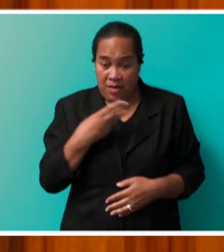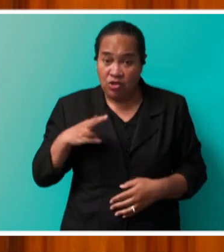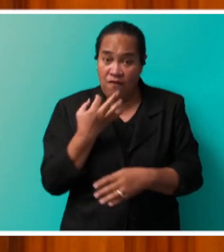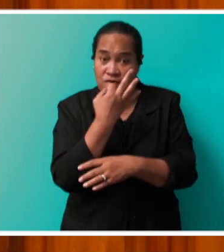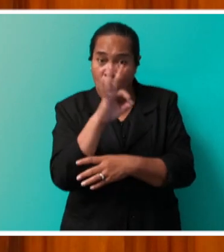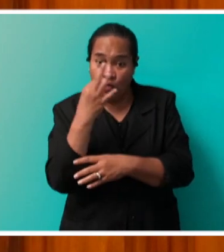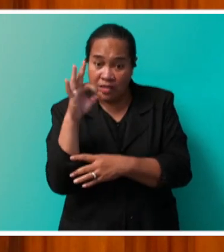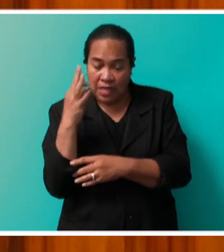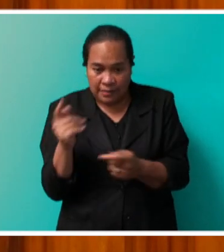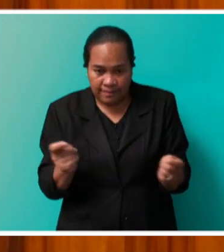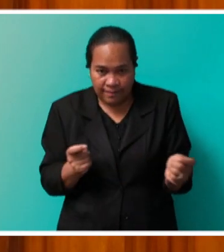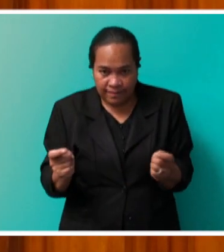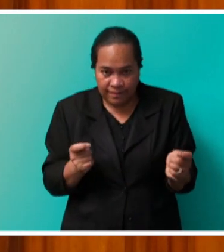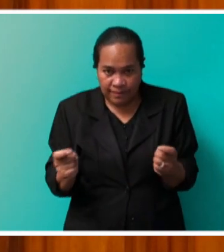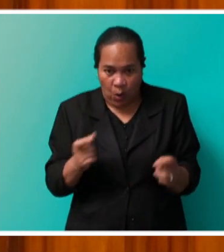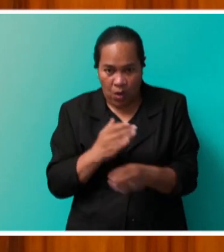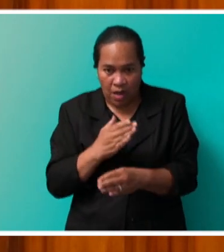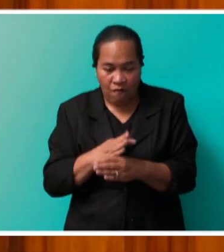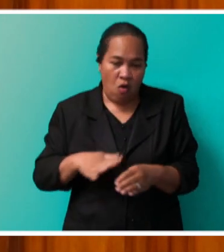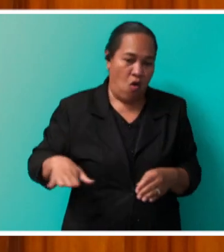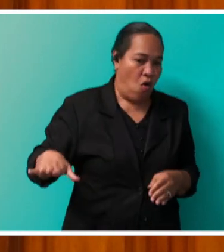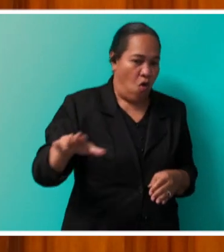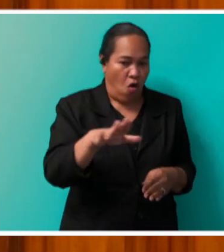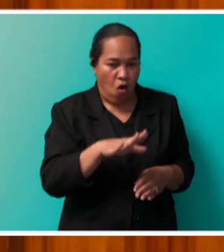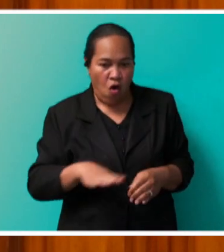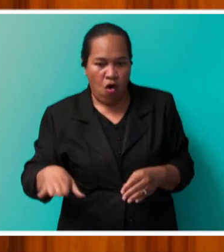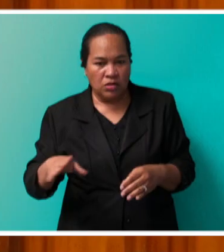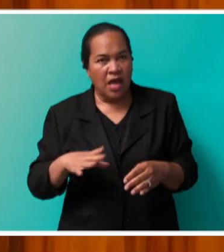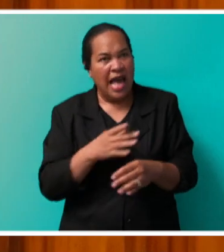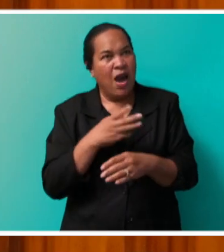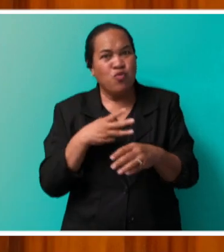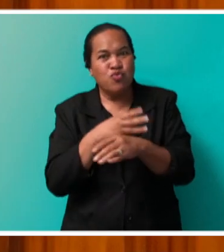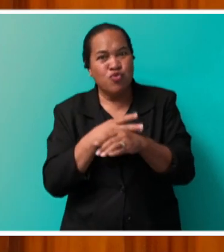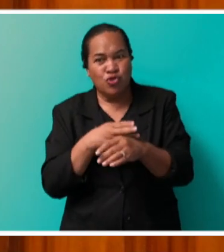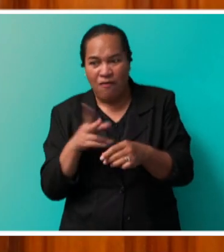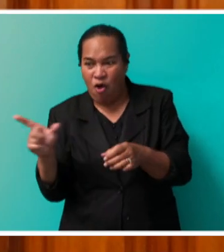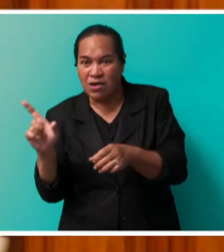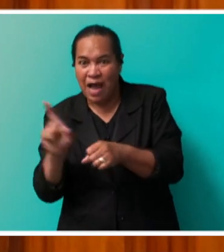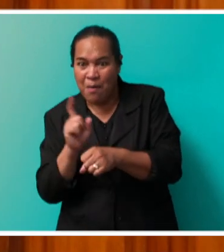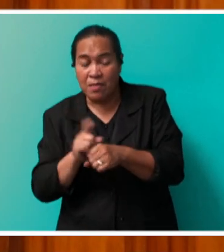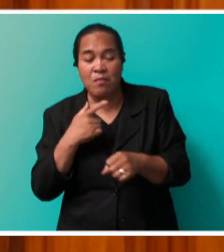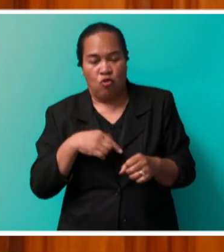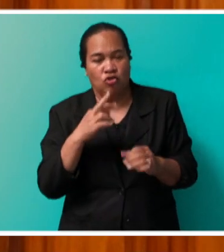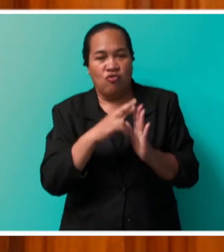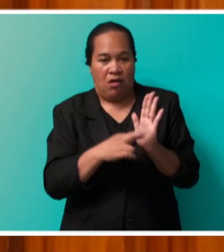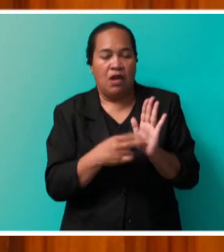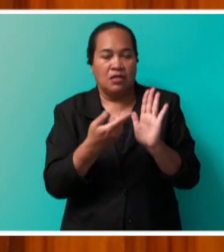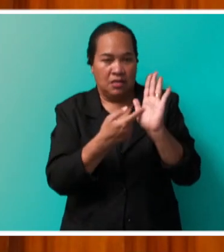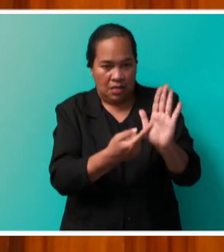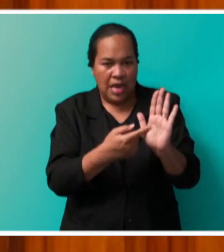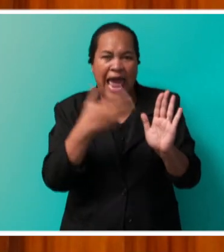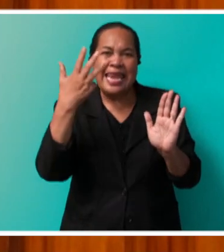currently regulates the operations of all timber treatment plants in the country, as required under the Forest Regulations of